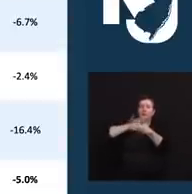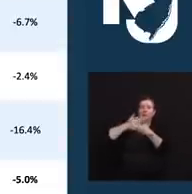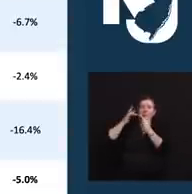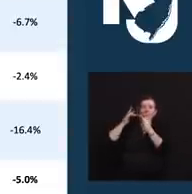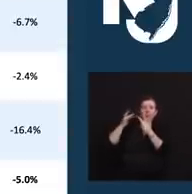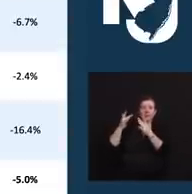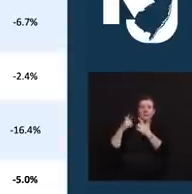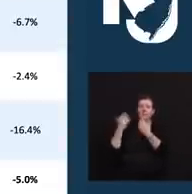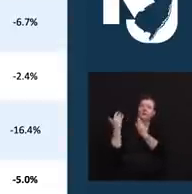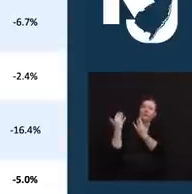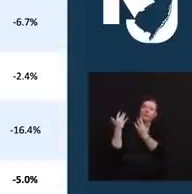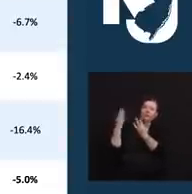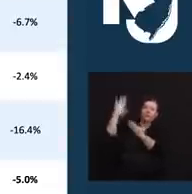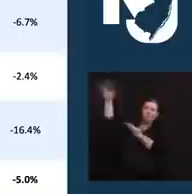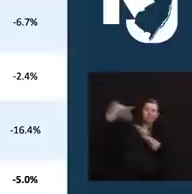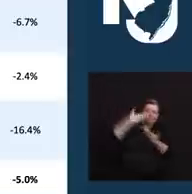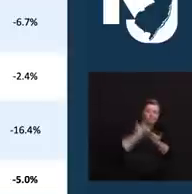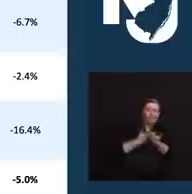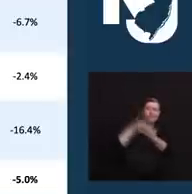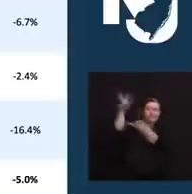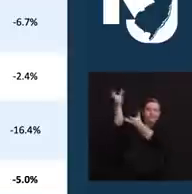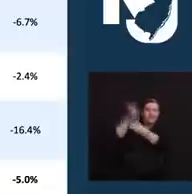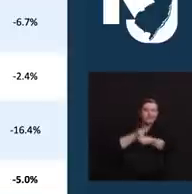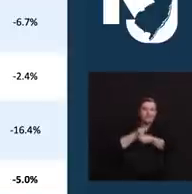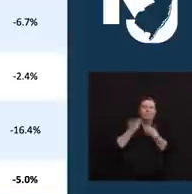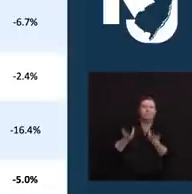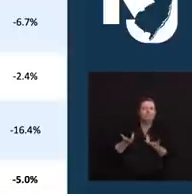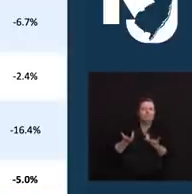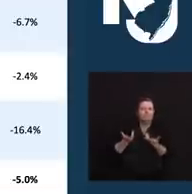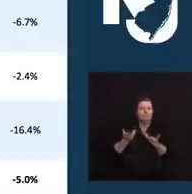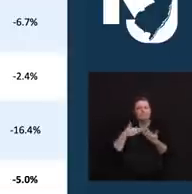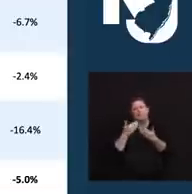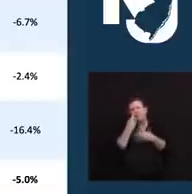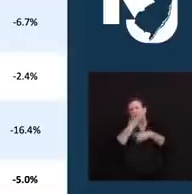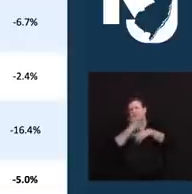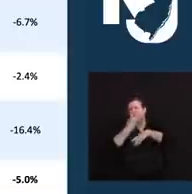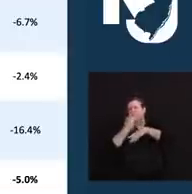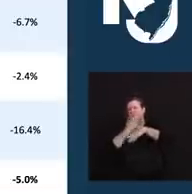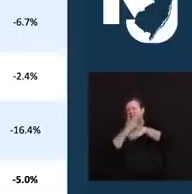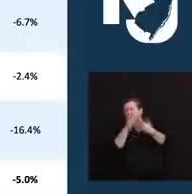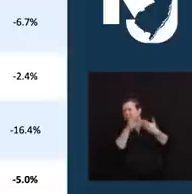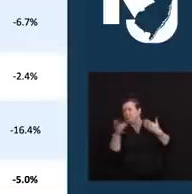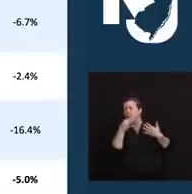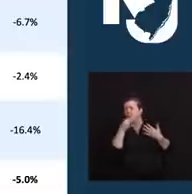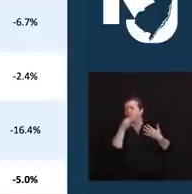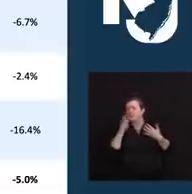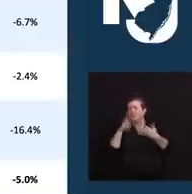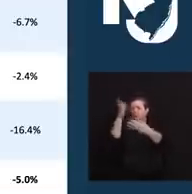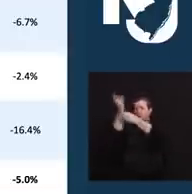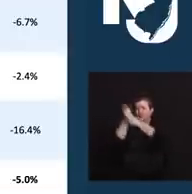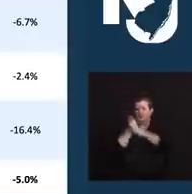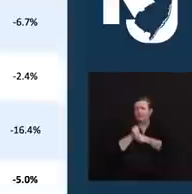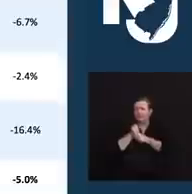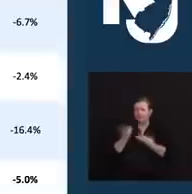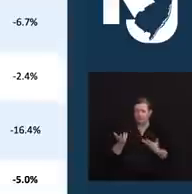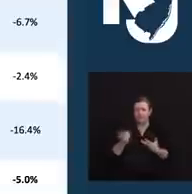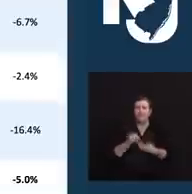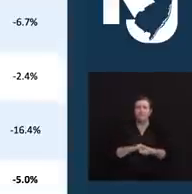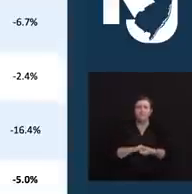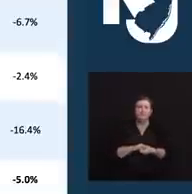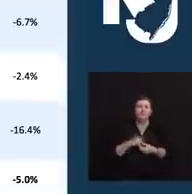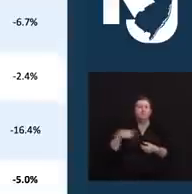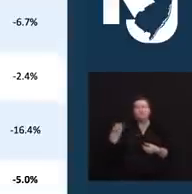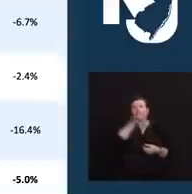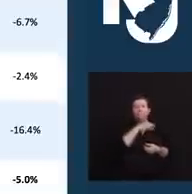both expect these deliveries within the coming days. Knock on wood. The full weekly data is available online